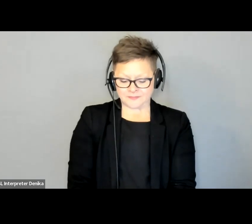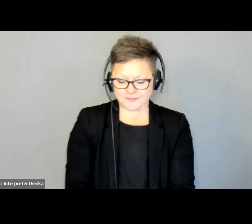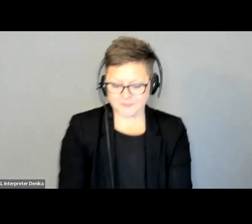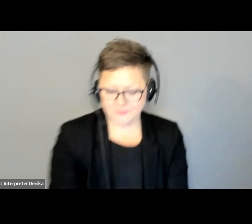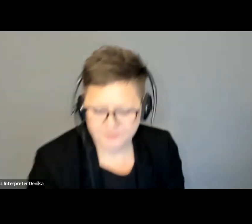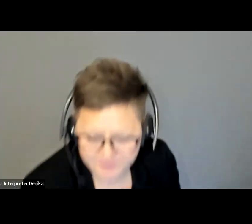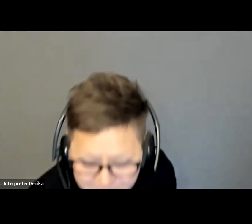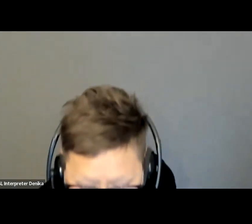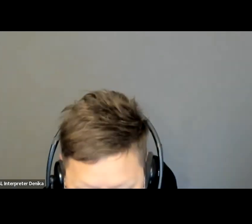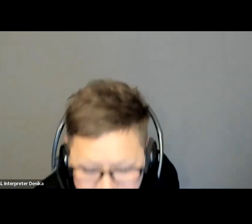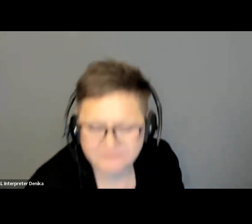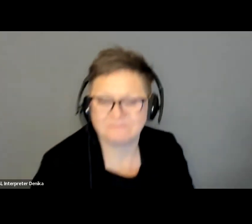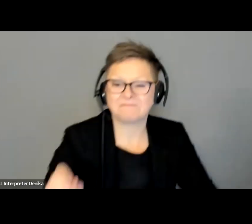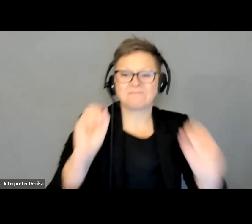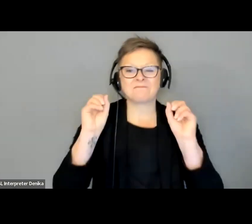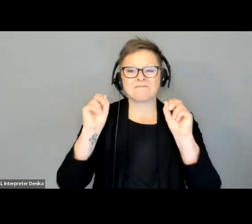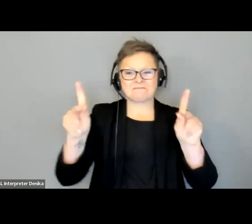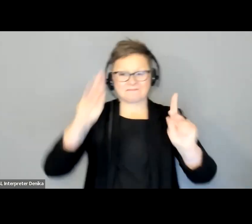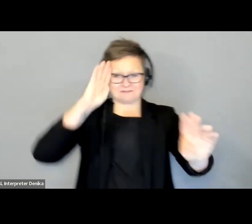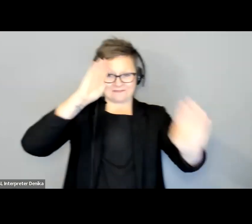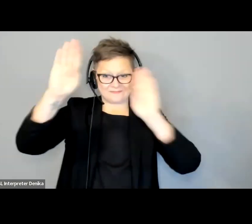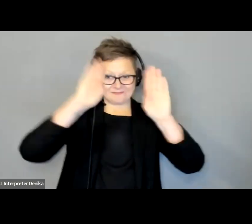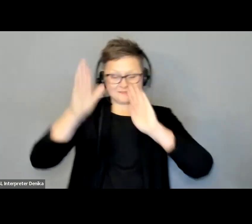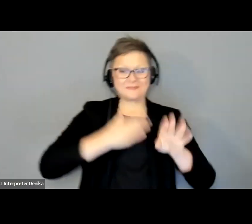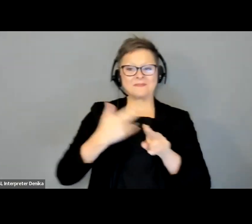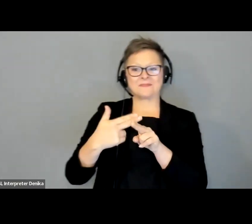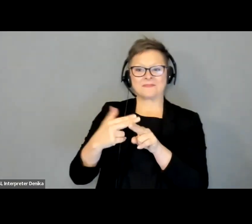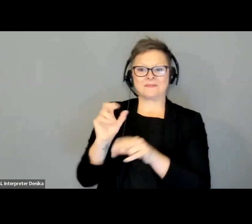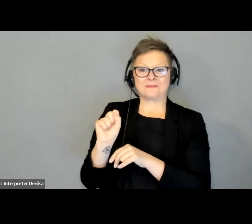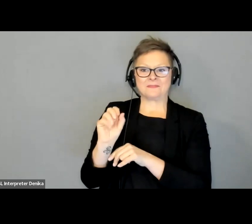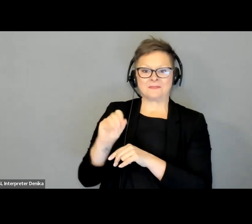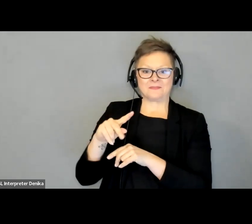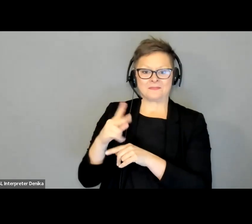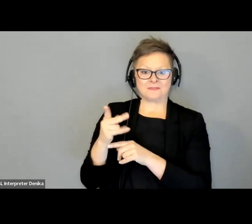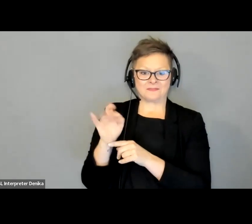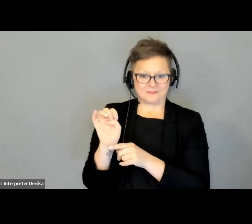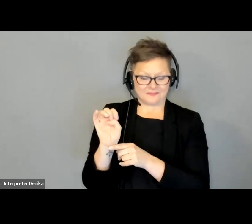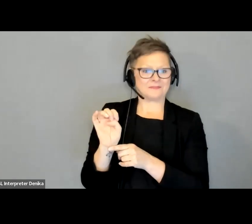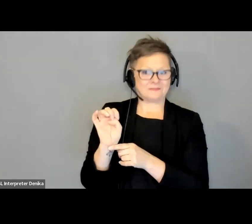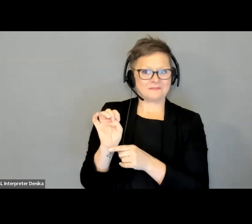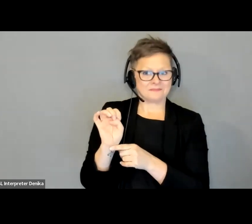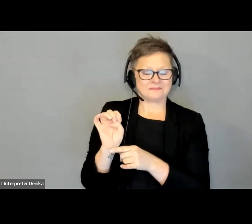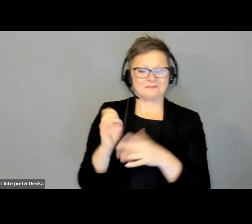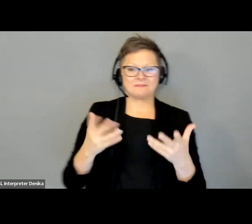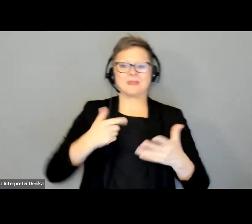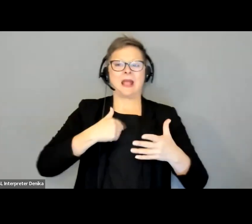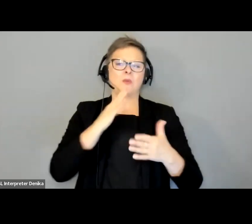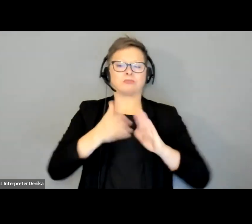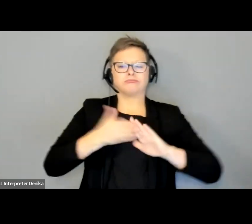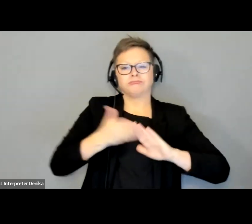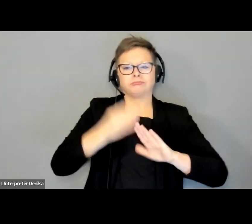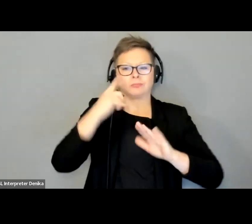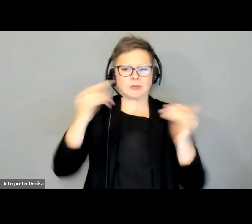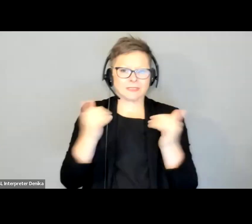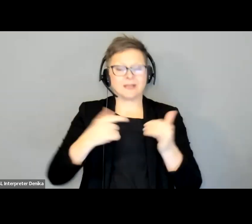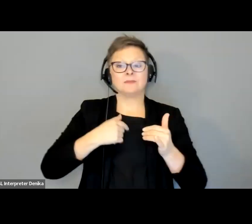Okay, so hello everyone. My name is Sophie von Teichman and I will be your monitor for today's session. I am a research assistant